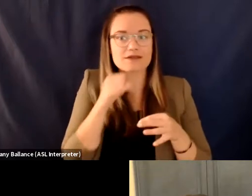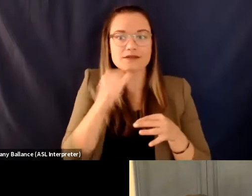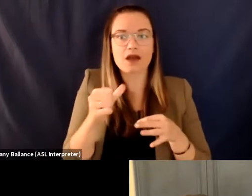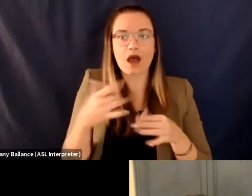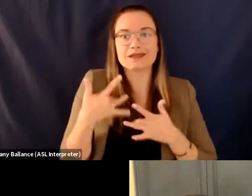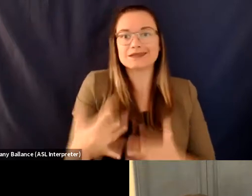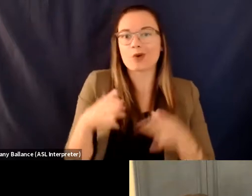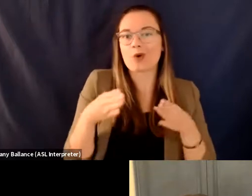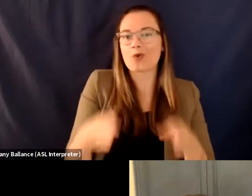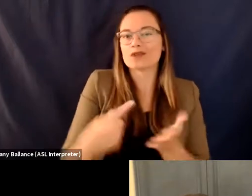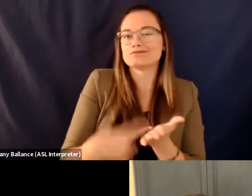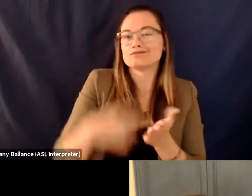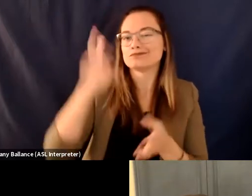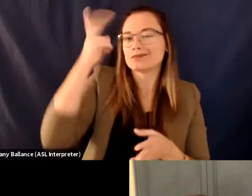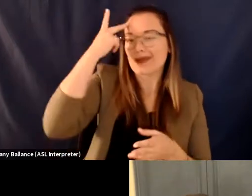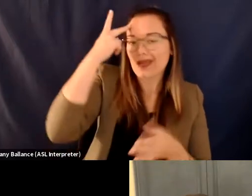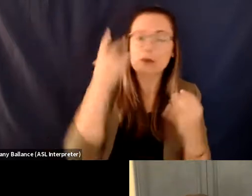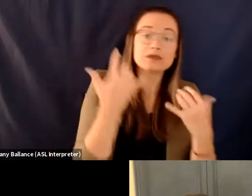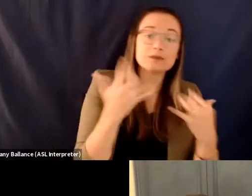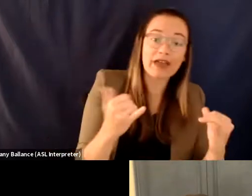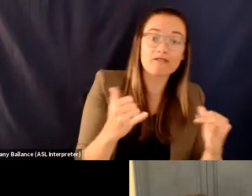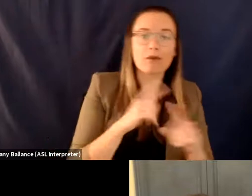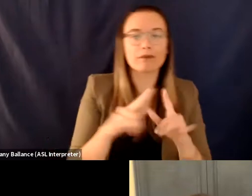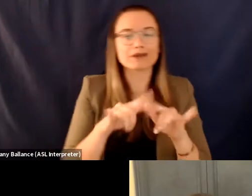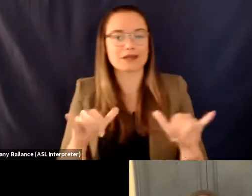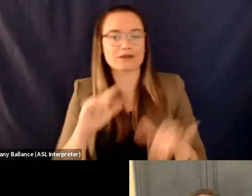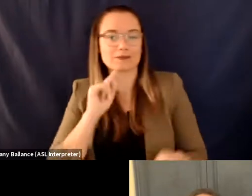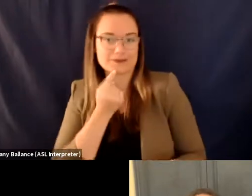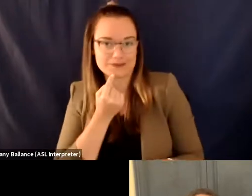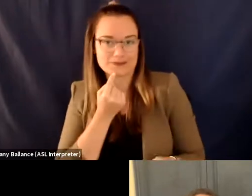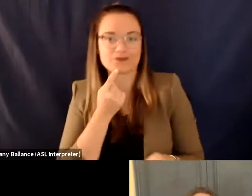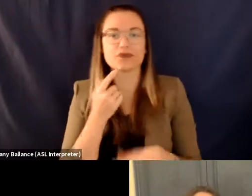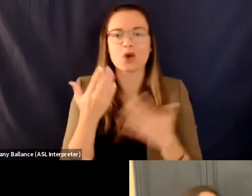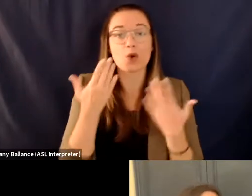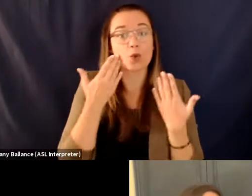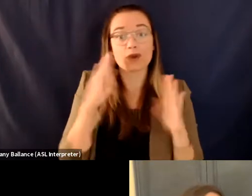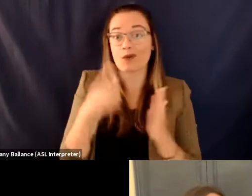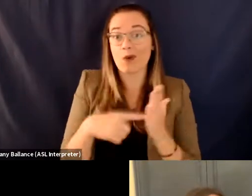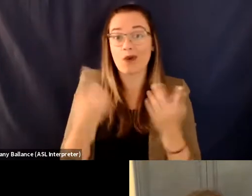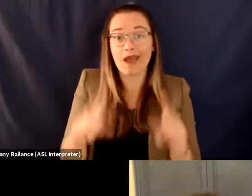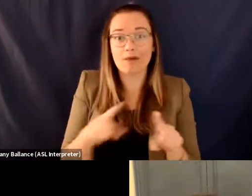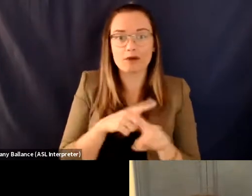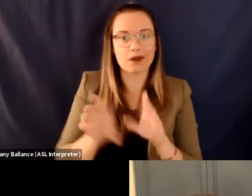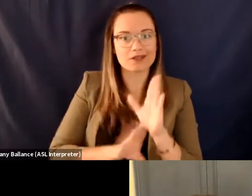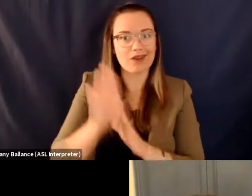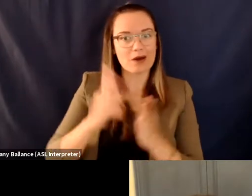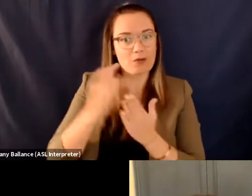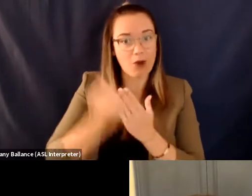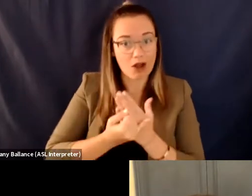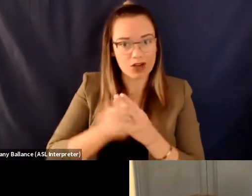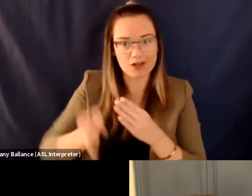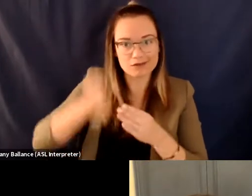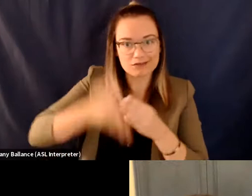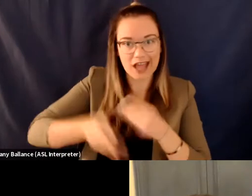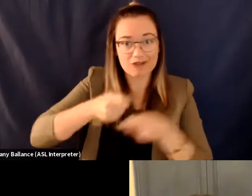It was kind of playful, but potentially very serious. So without knowing what we would find, we embarked on developing the project, and then